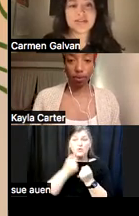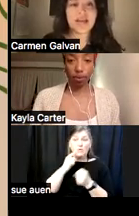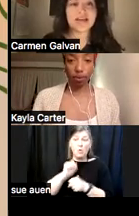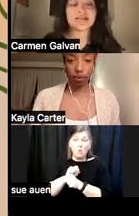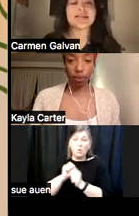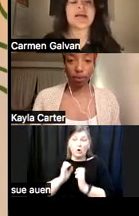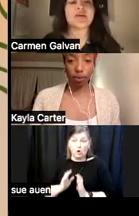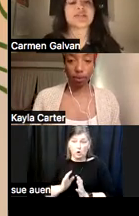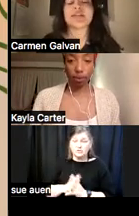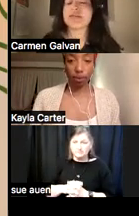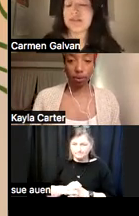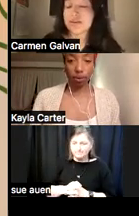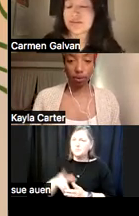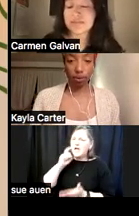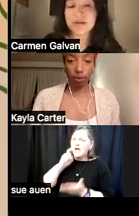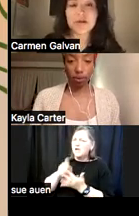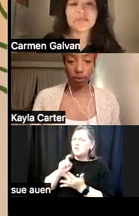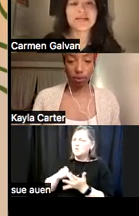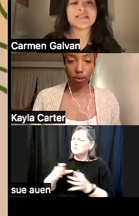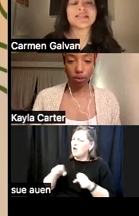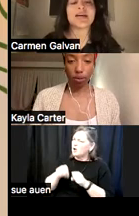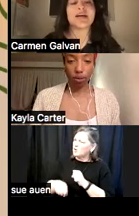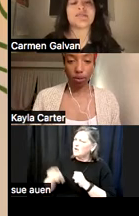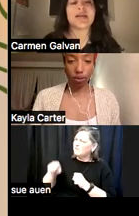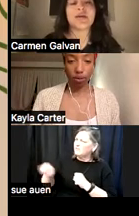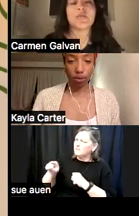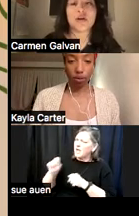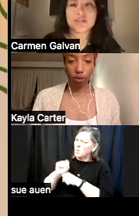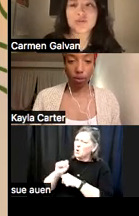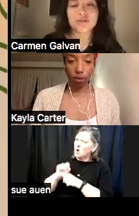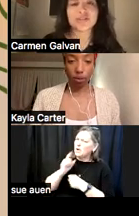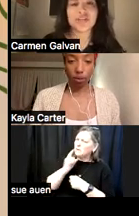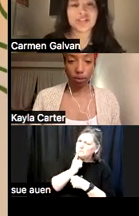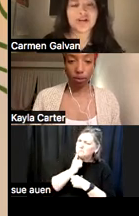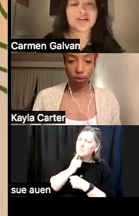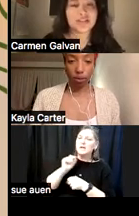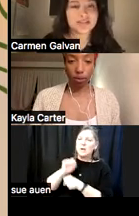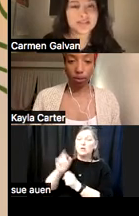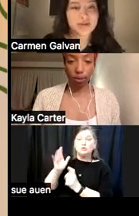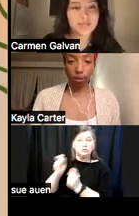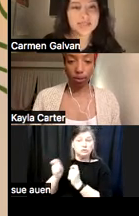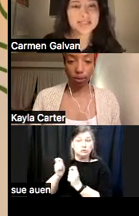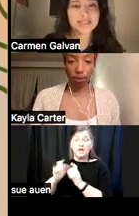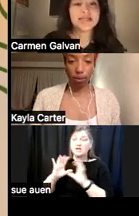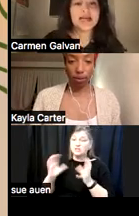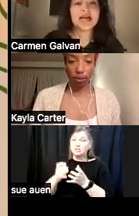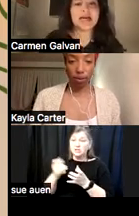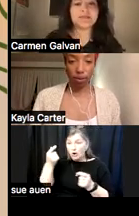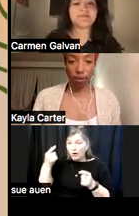workers. And I noticed that there was a lot of grief in my workplace, and I worked towards changing our collective agreement